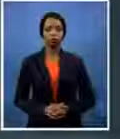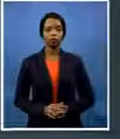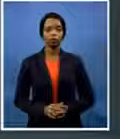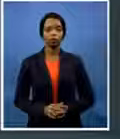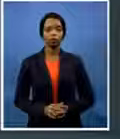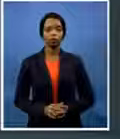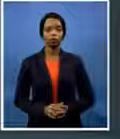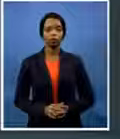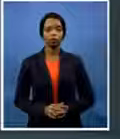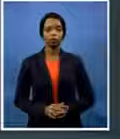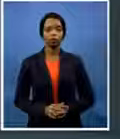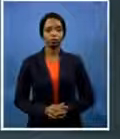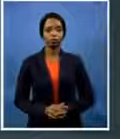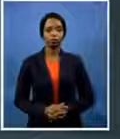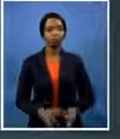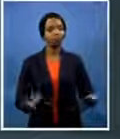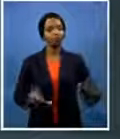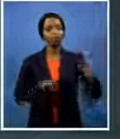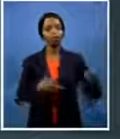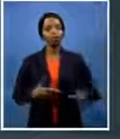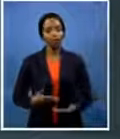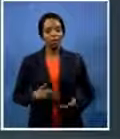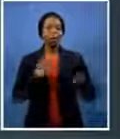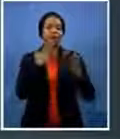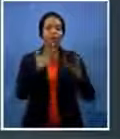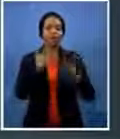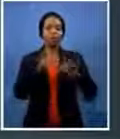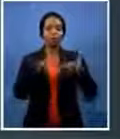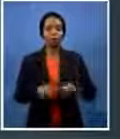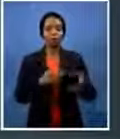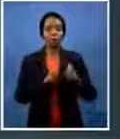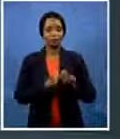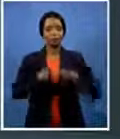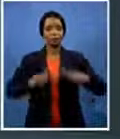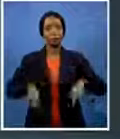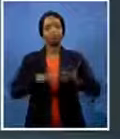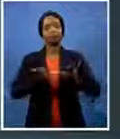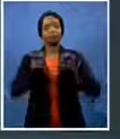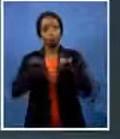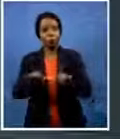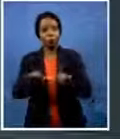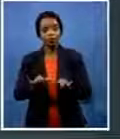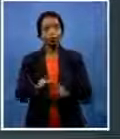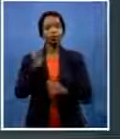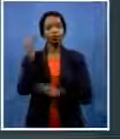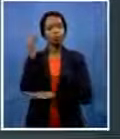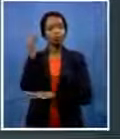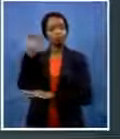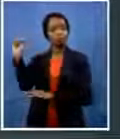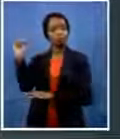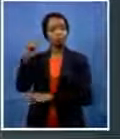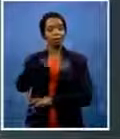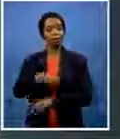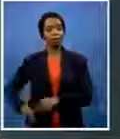Welcome back, and thanks for staying with us. We continue to unpack that address by the president yesterday, and one of